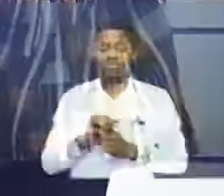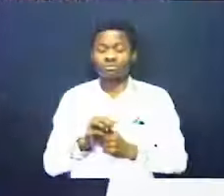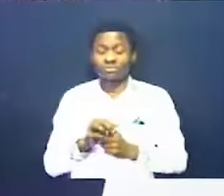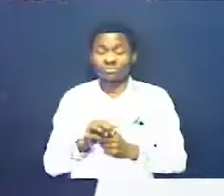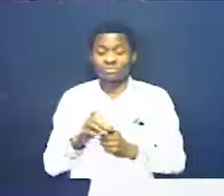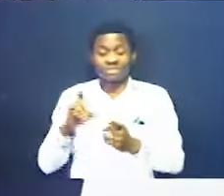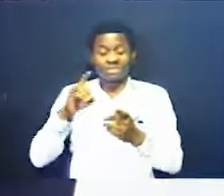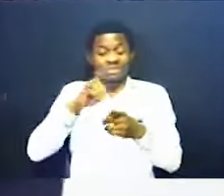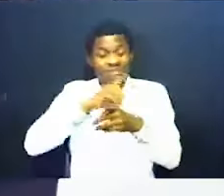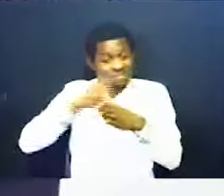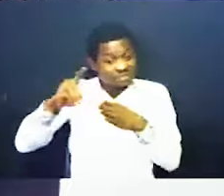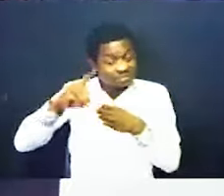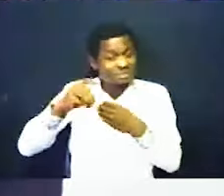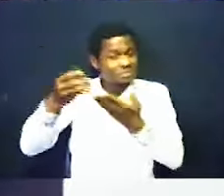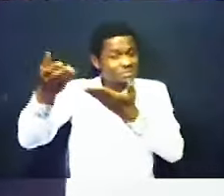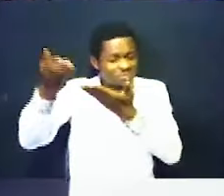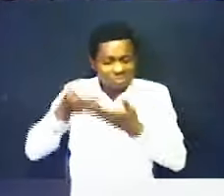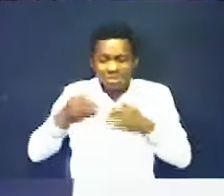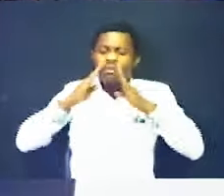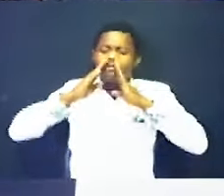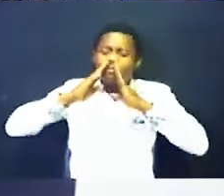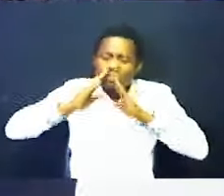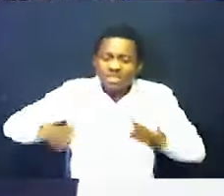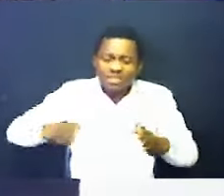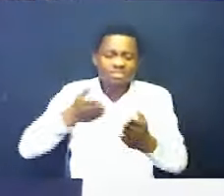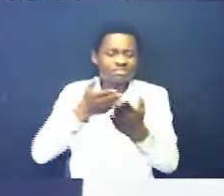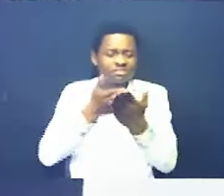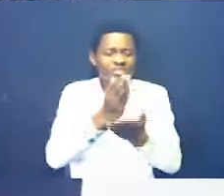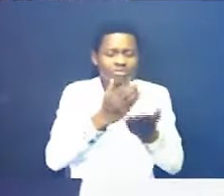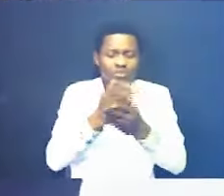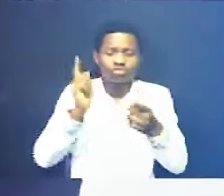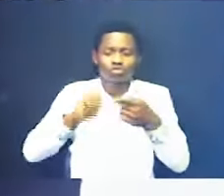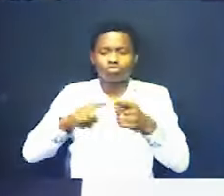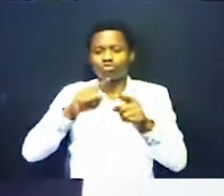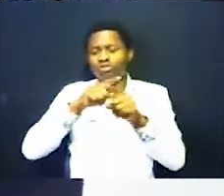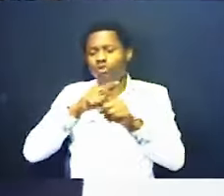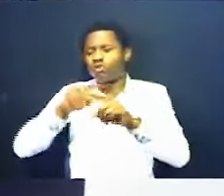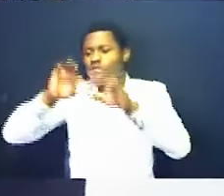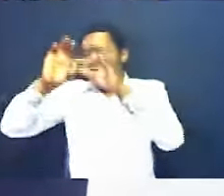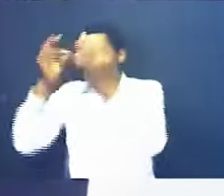Disciplines bring peace and righteousness to homes.